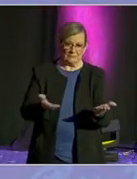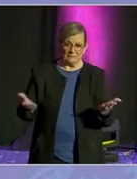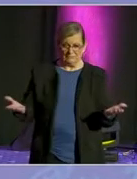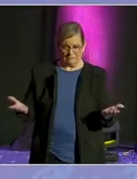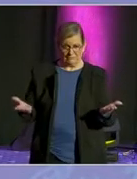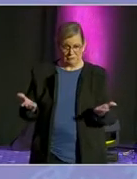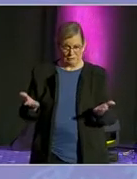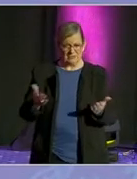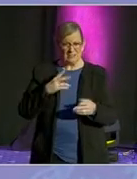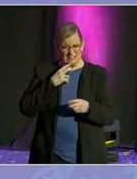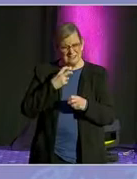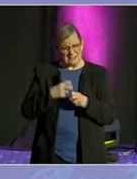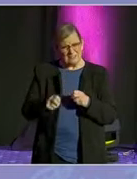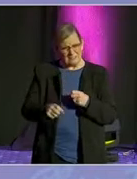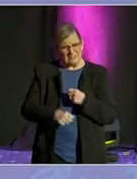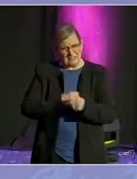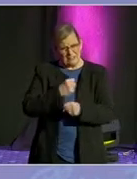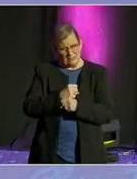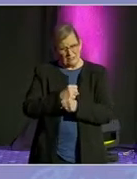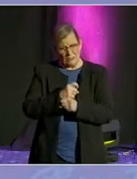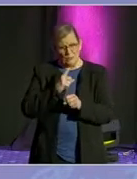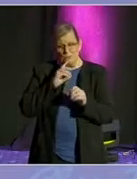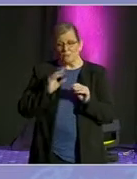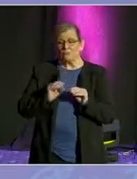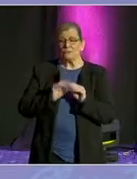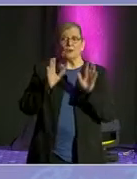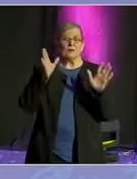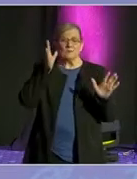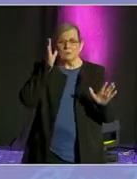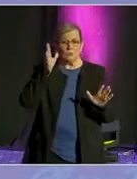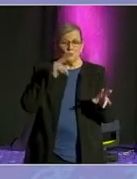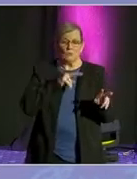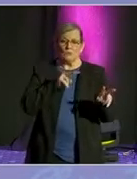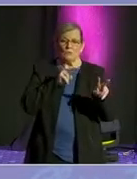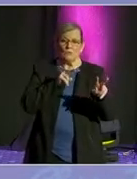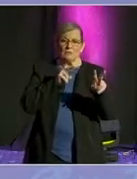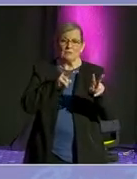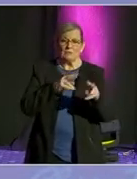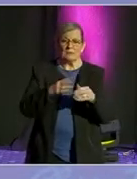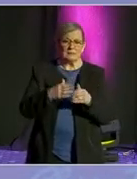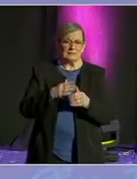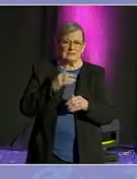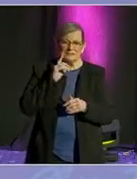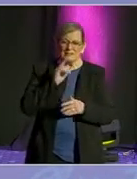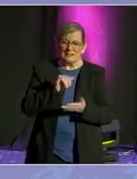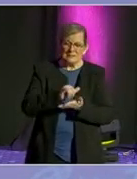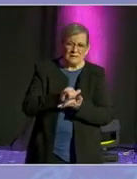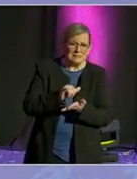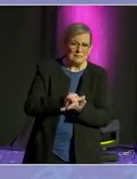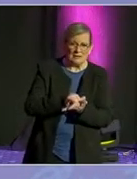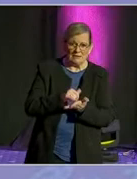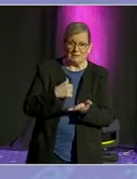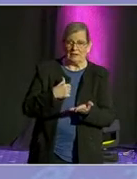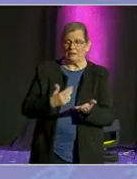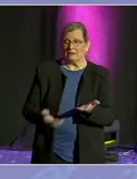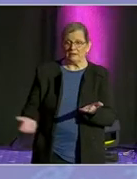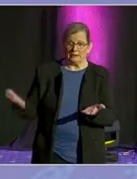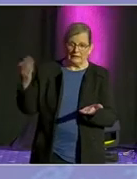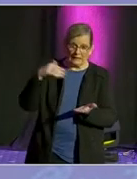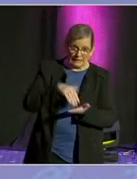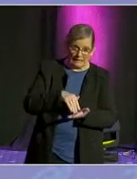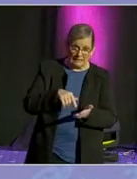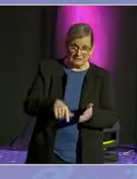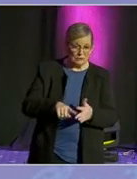bright future. It's also almost impossible for us to think that we are here again at the start of